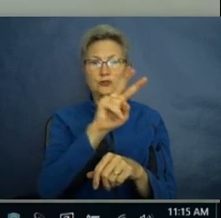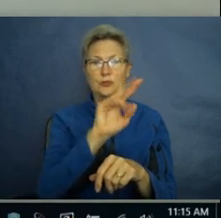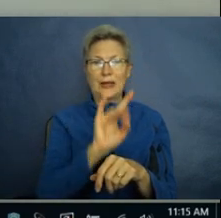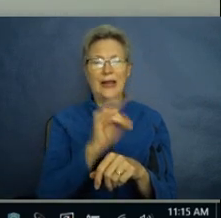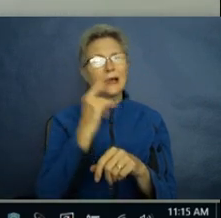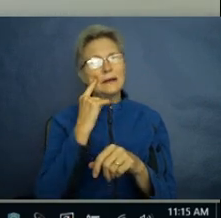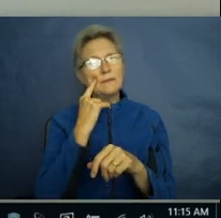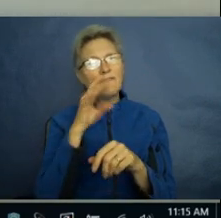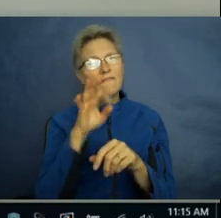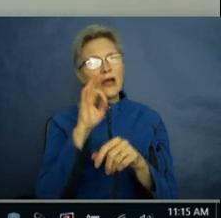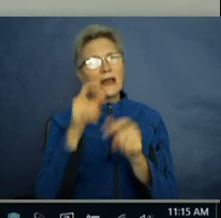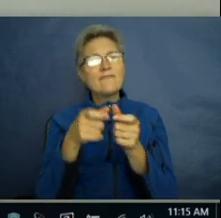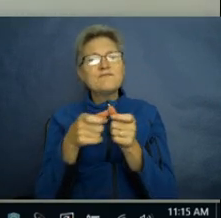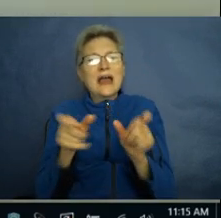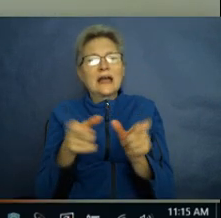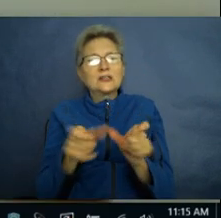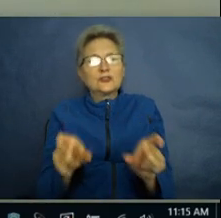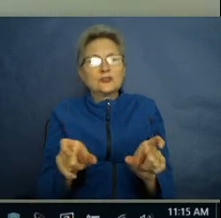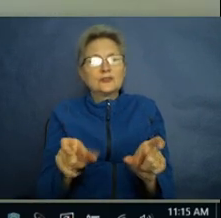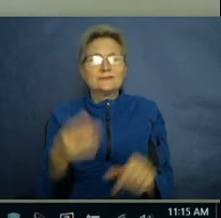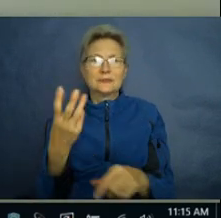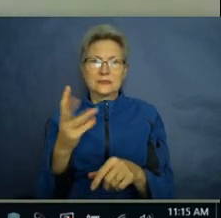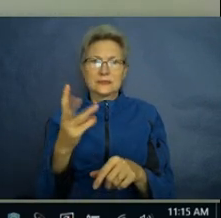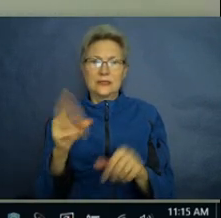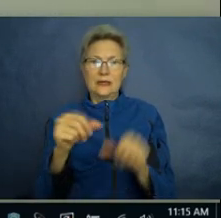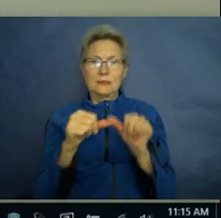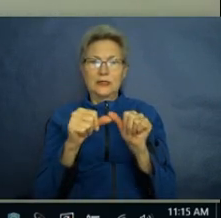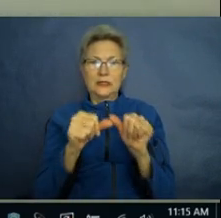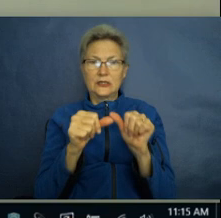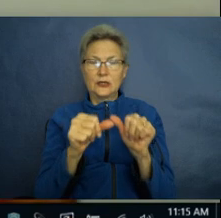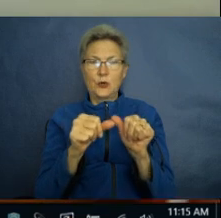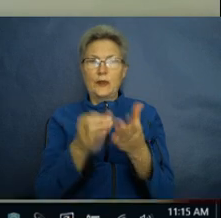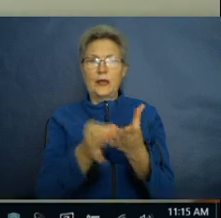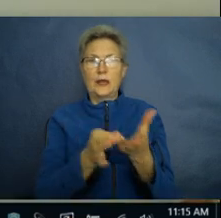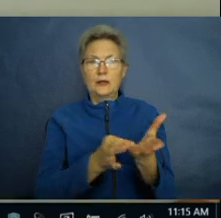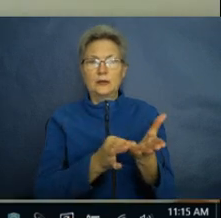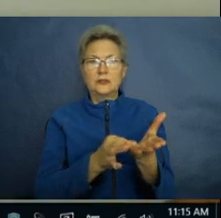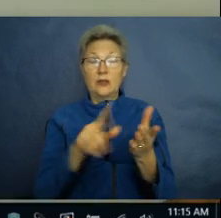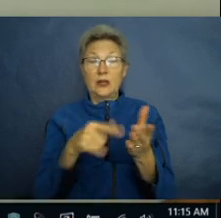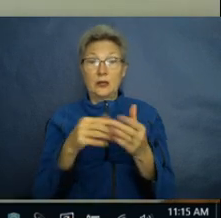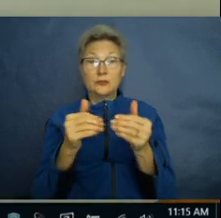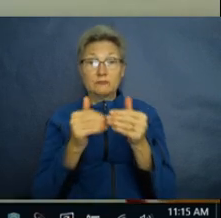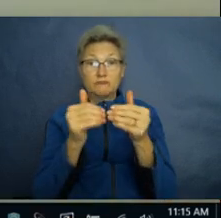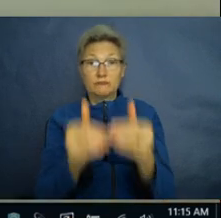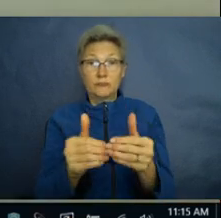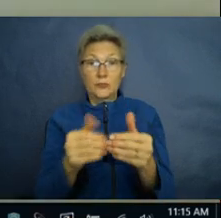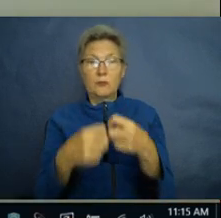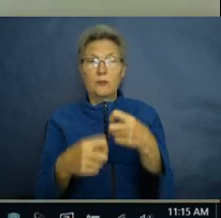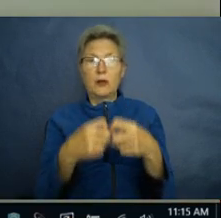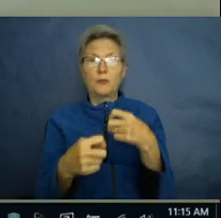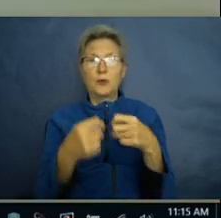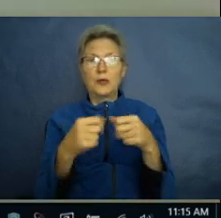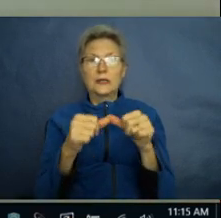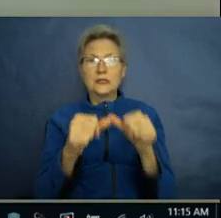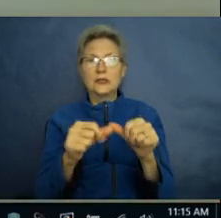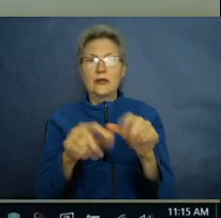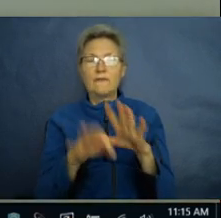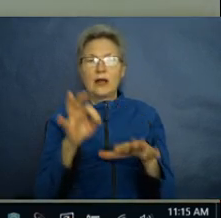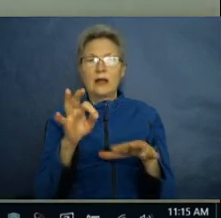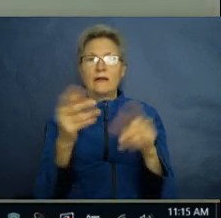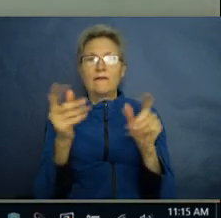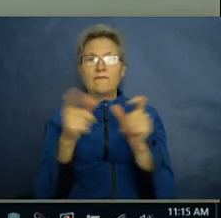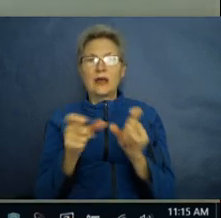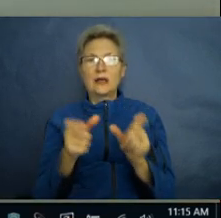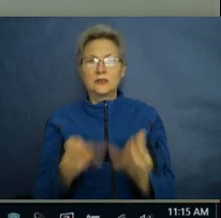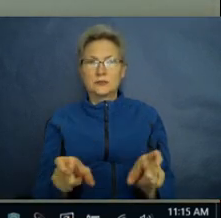I'm finding factors of 16. So I'm going to keep going with these counters, but then as we move through our problem, we can continue just finding